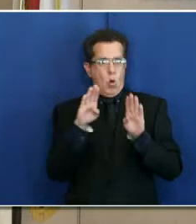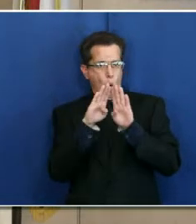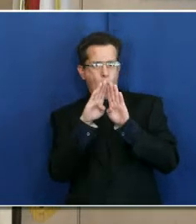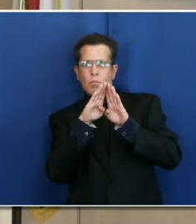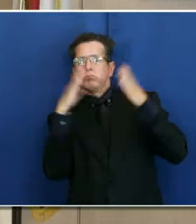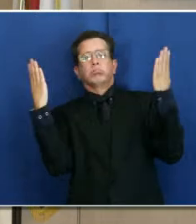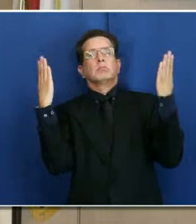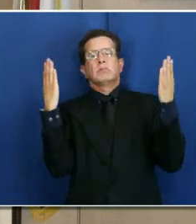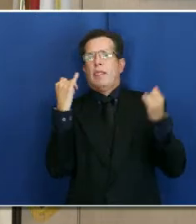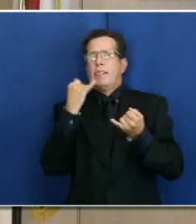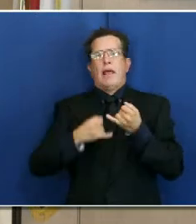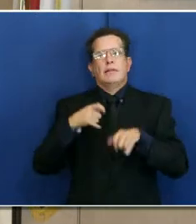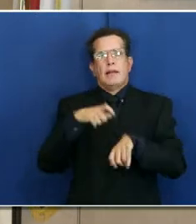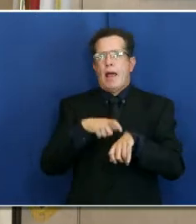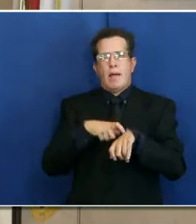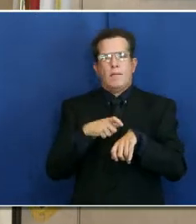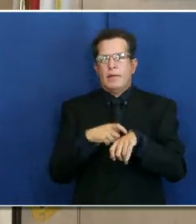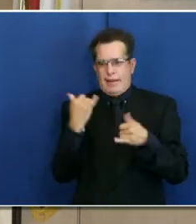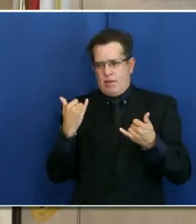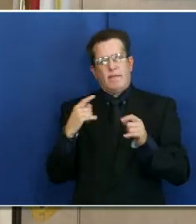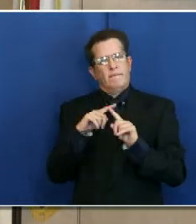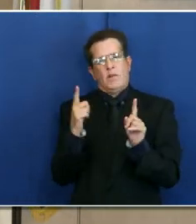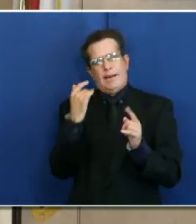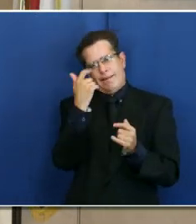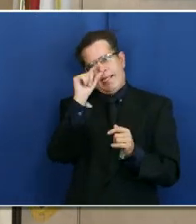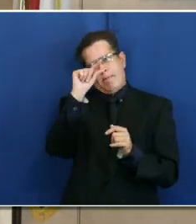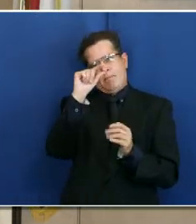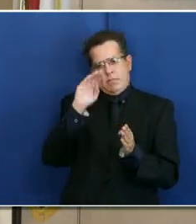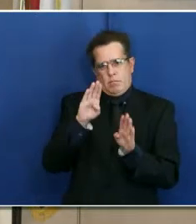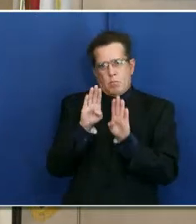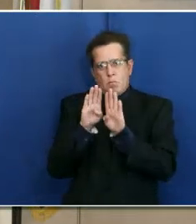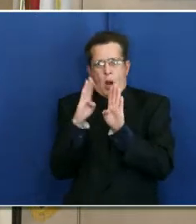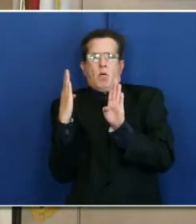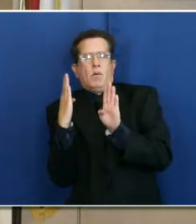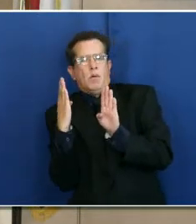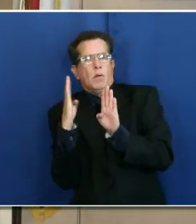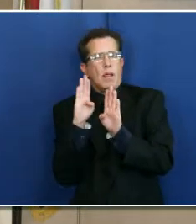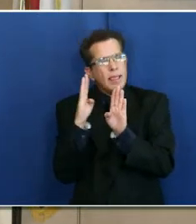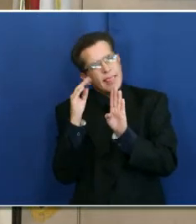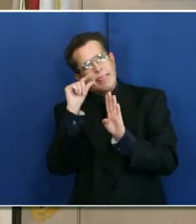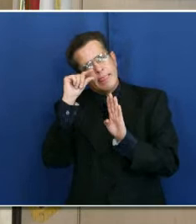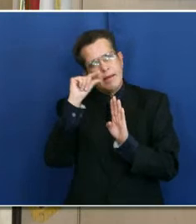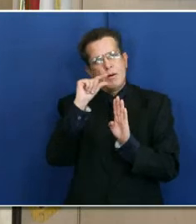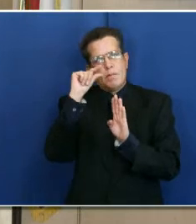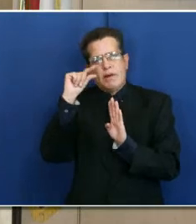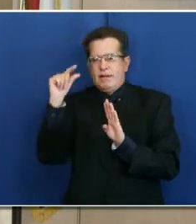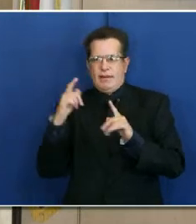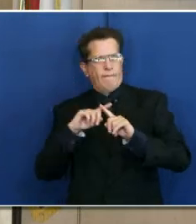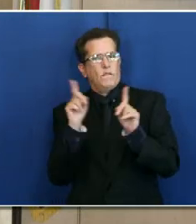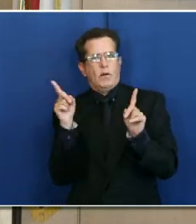not 50. The only thing, sectors that had